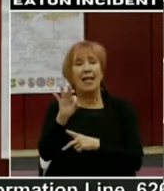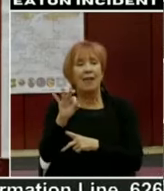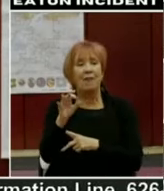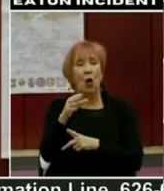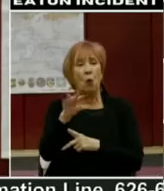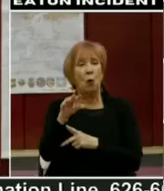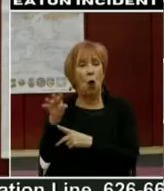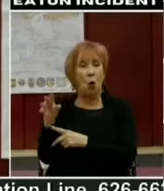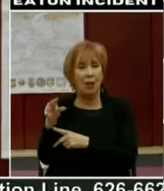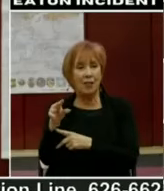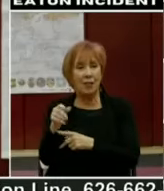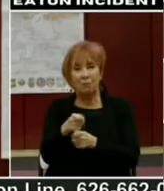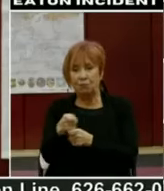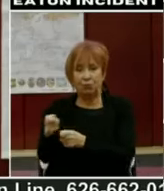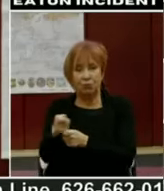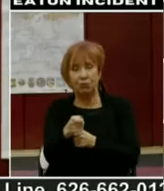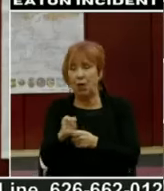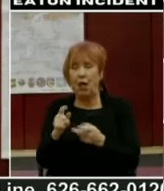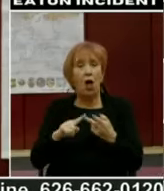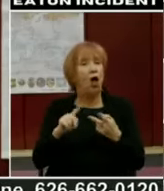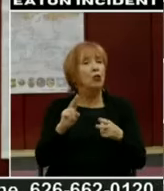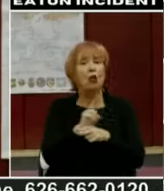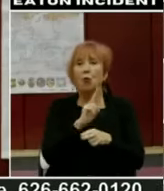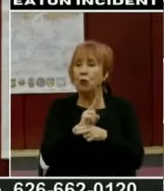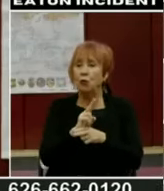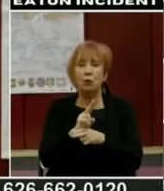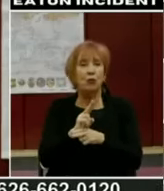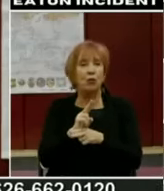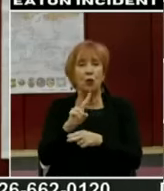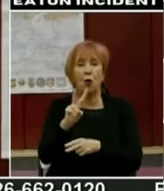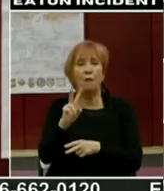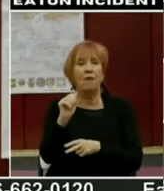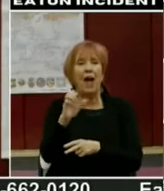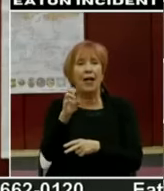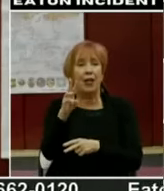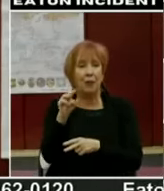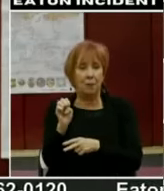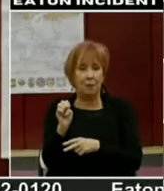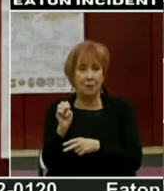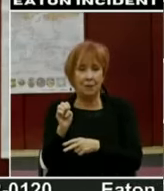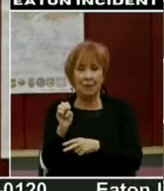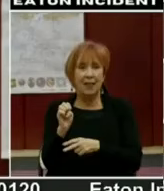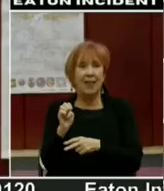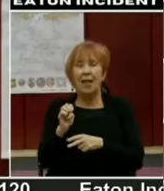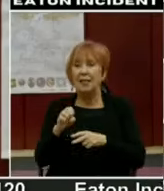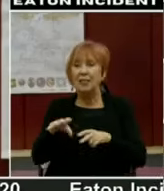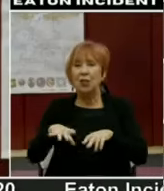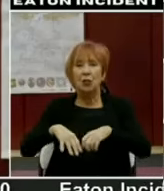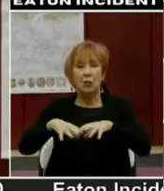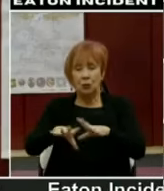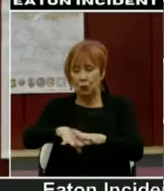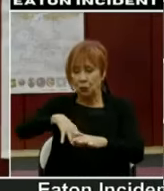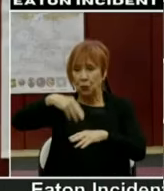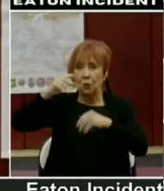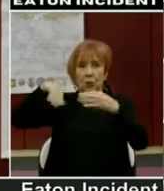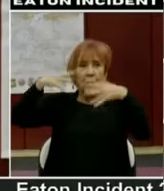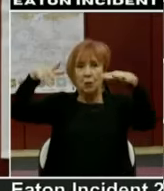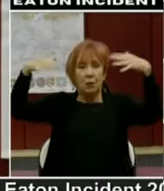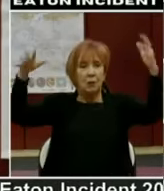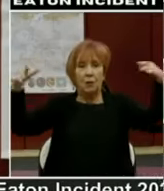cleaner unless it's got a HEPA filter. Those things are just blowing around this dangerous and somewhat toxic